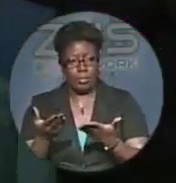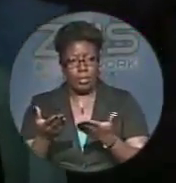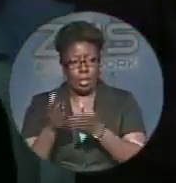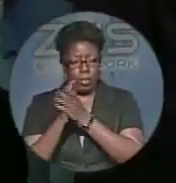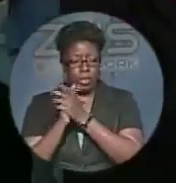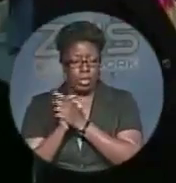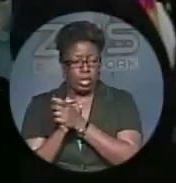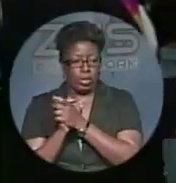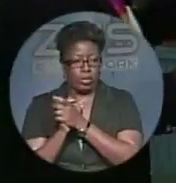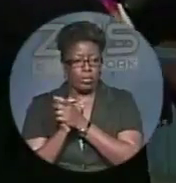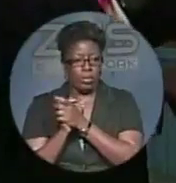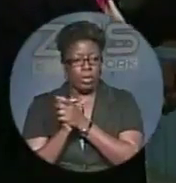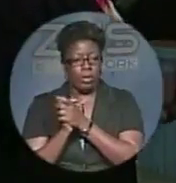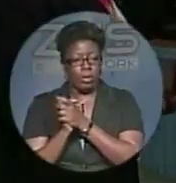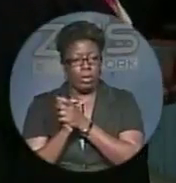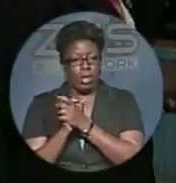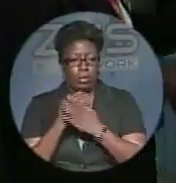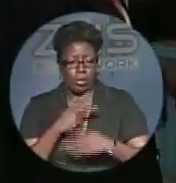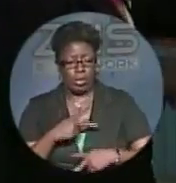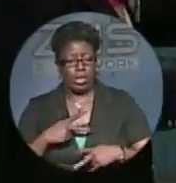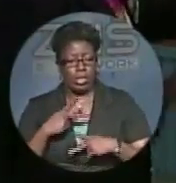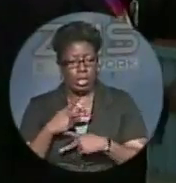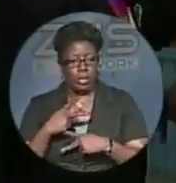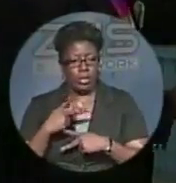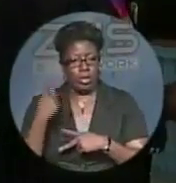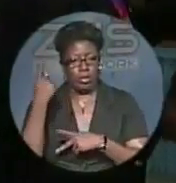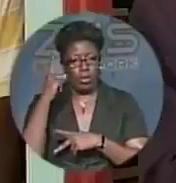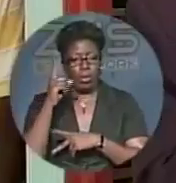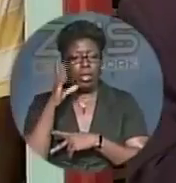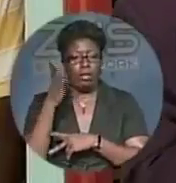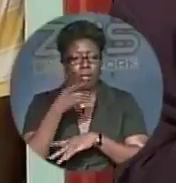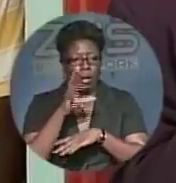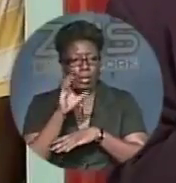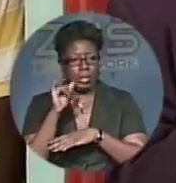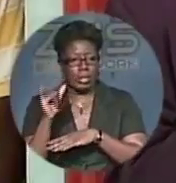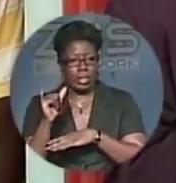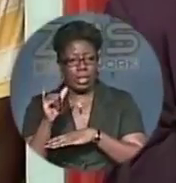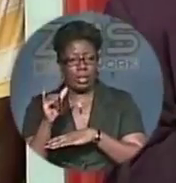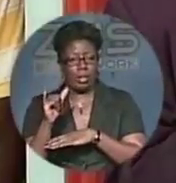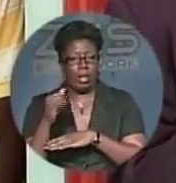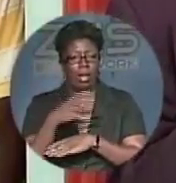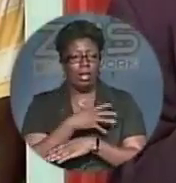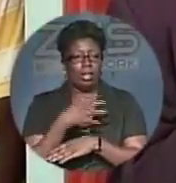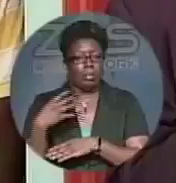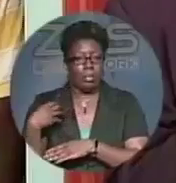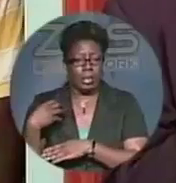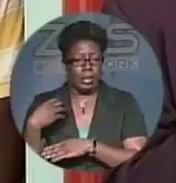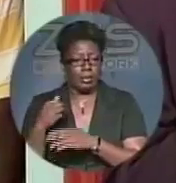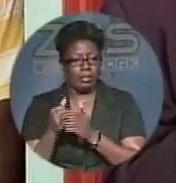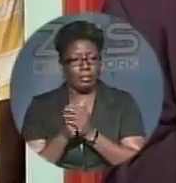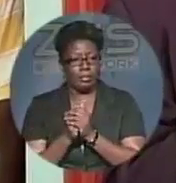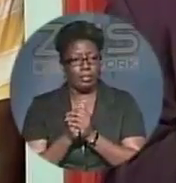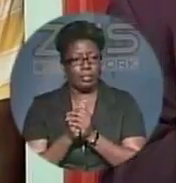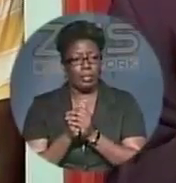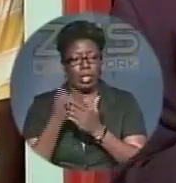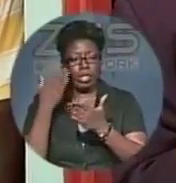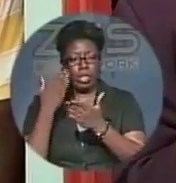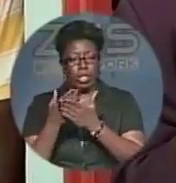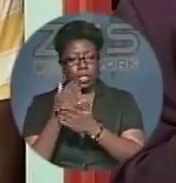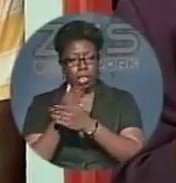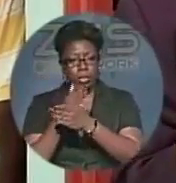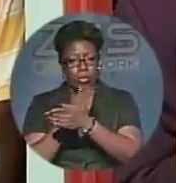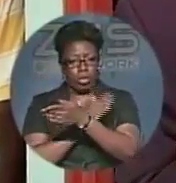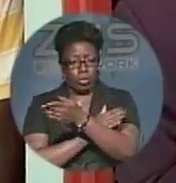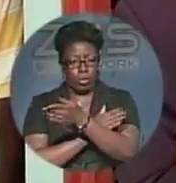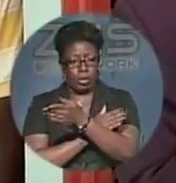for the effort on the behalf of the Farmers Key Committee. This is tremendous improvement over the years. I've